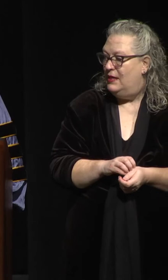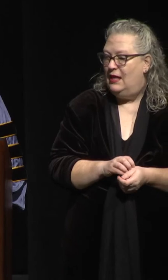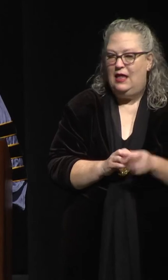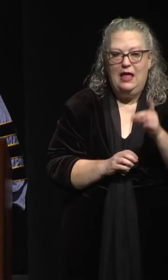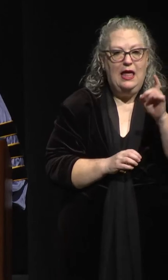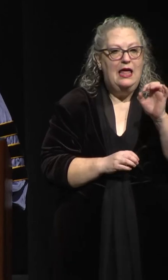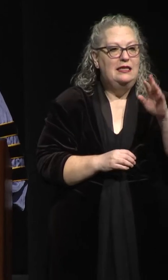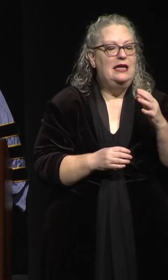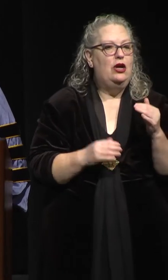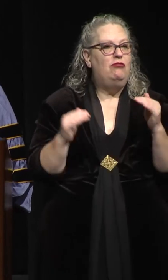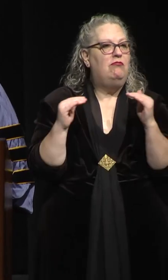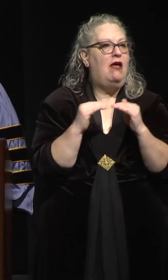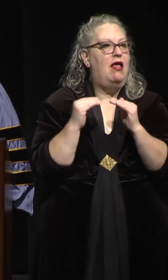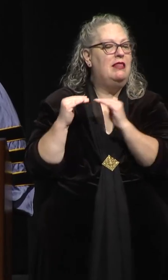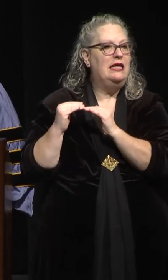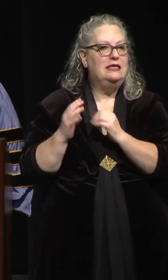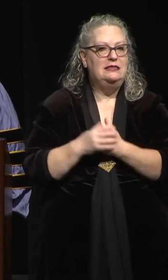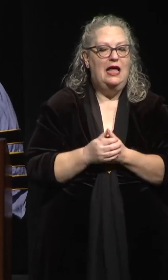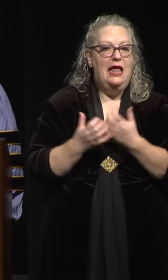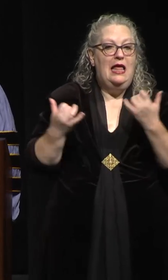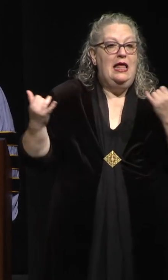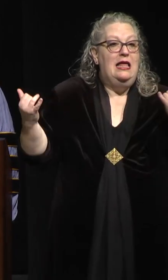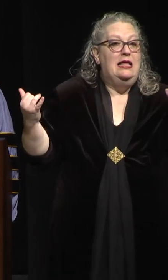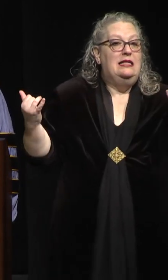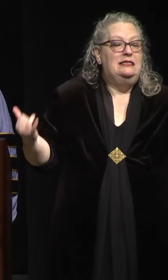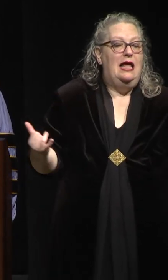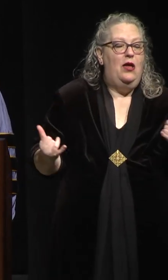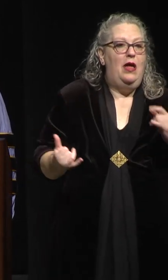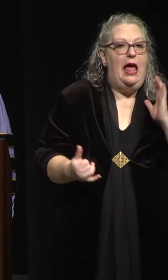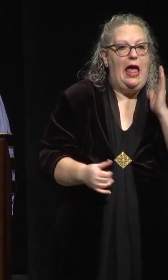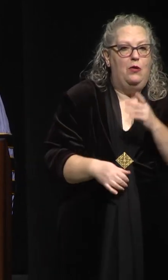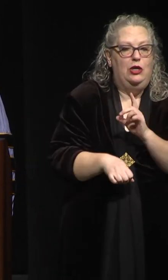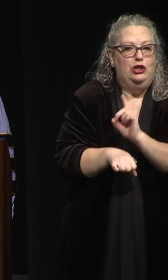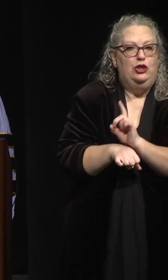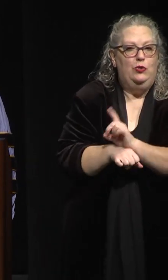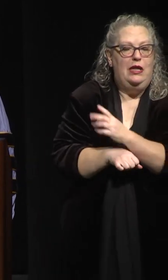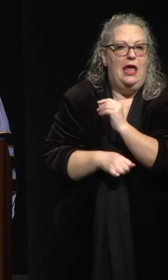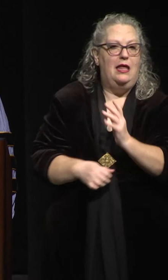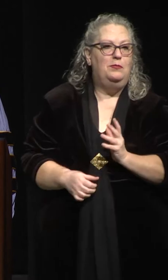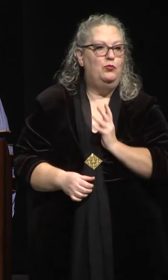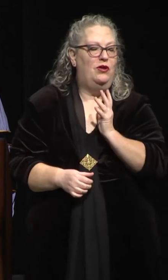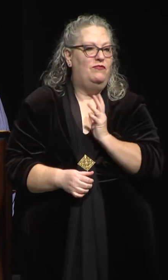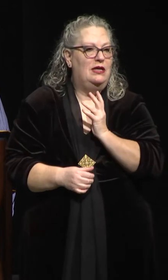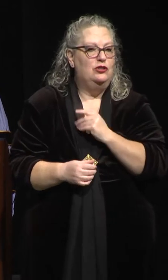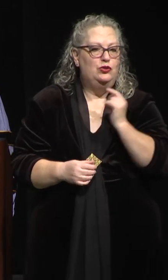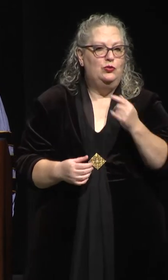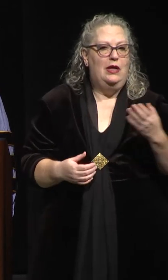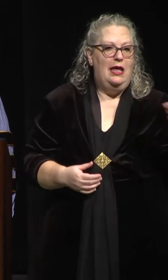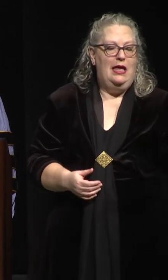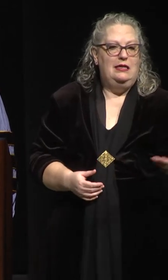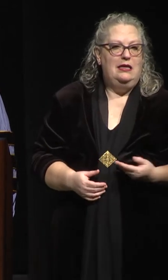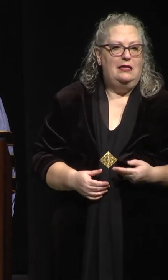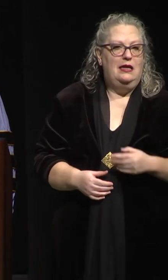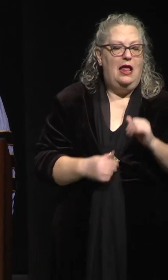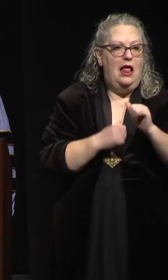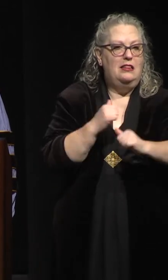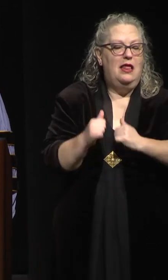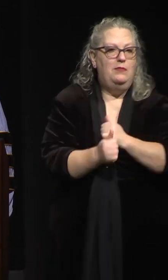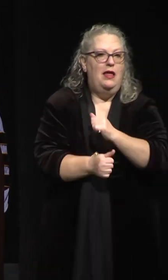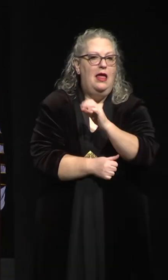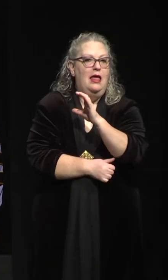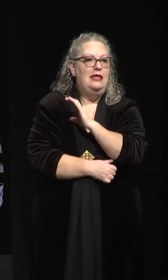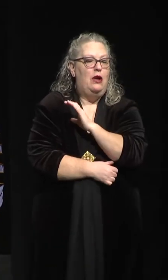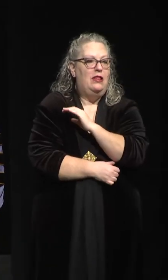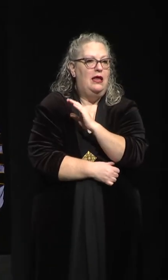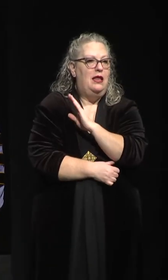Dear colleagues, it is now our duty and privilege to induct alumna